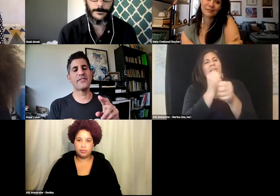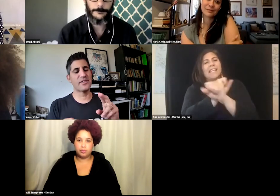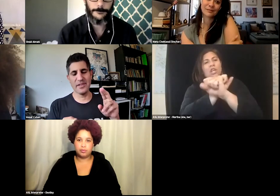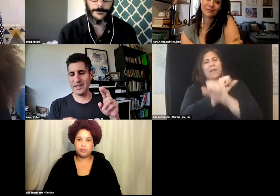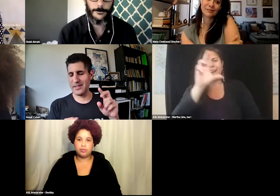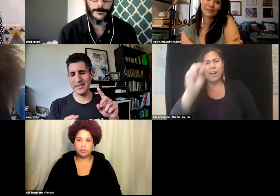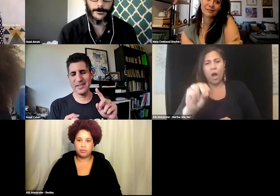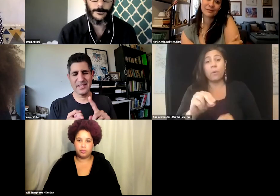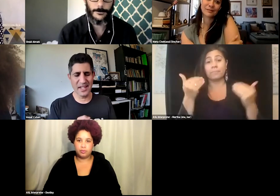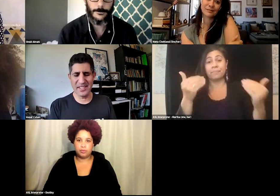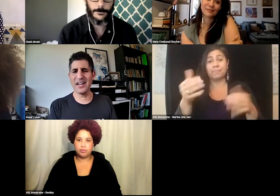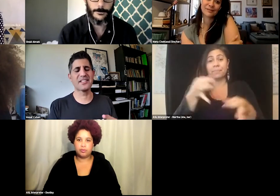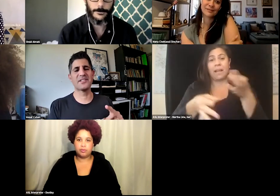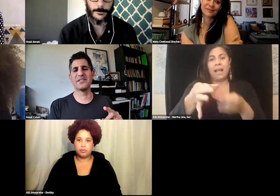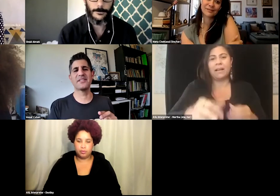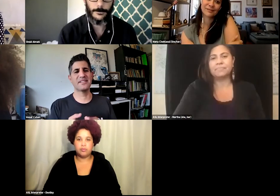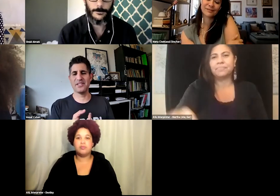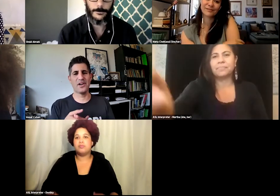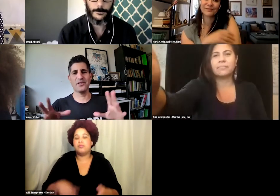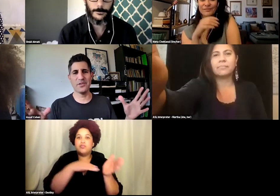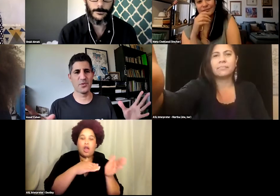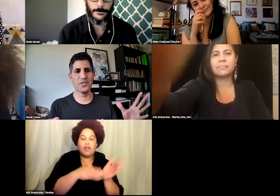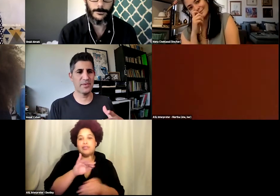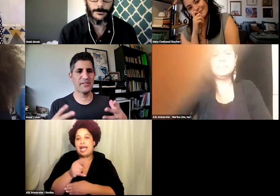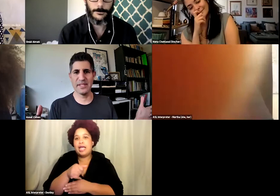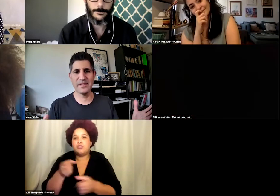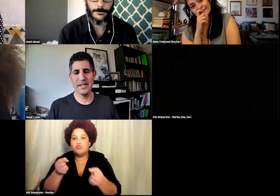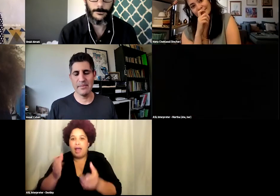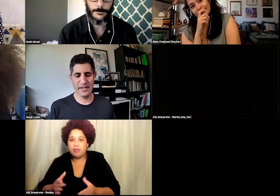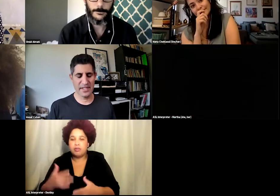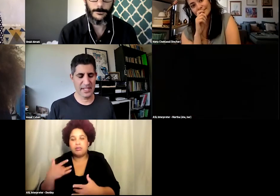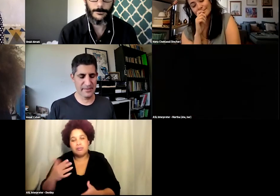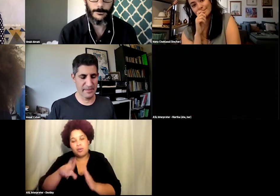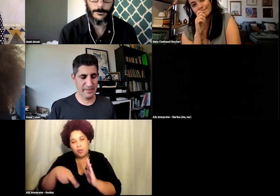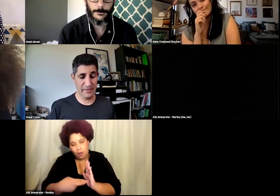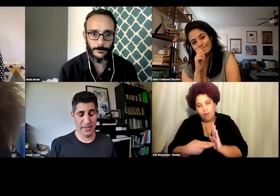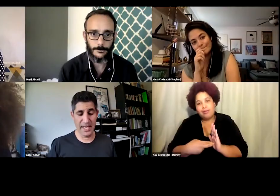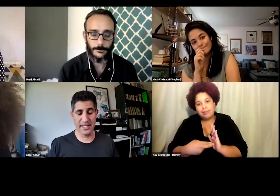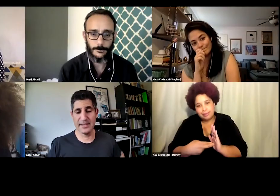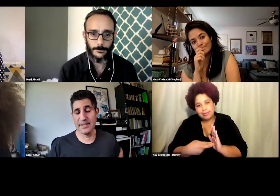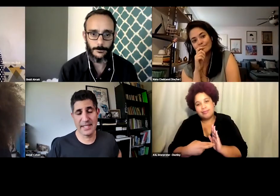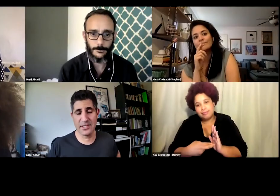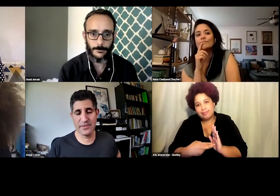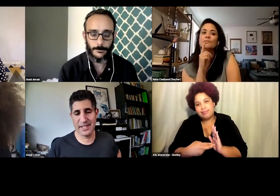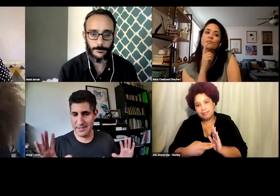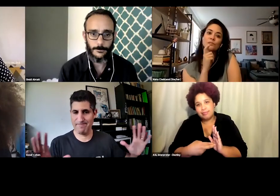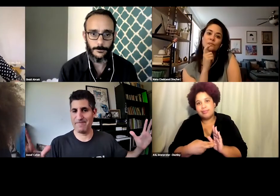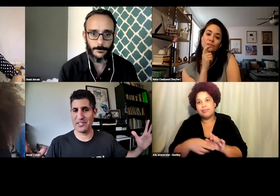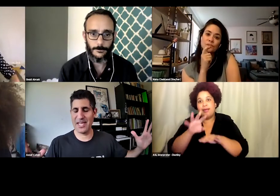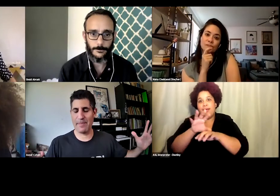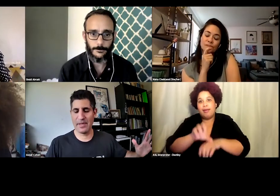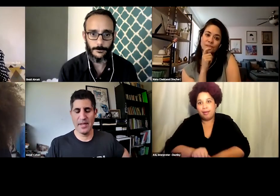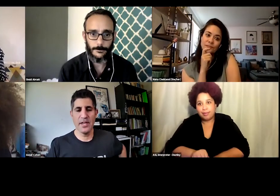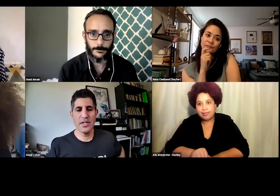the taxi driver, the doctor, the, you know, all those roles that we've been, many of us have played, and